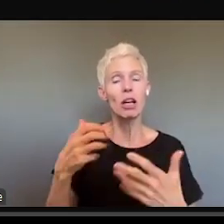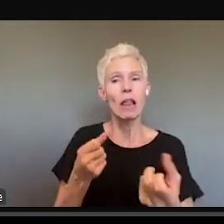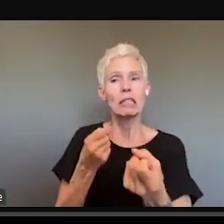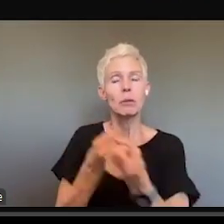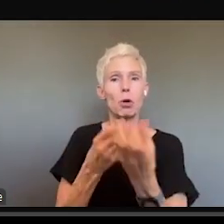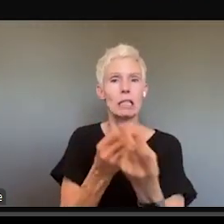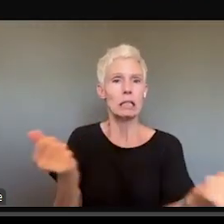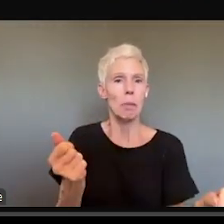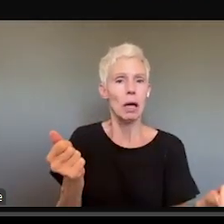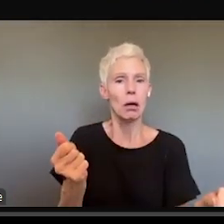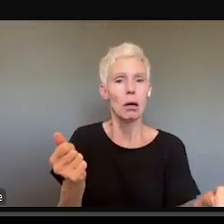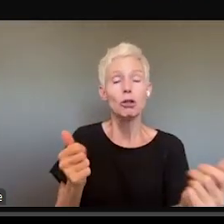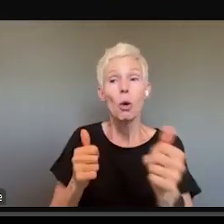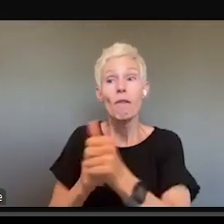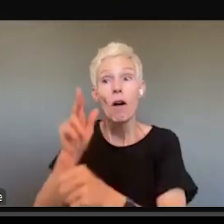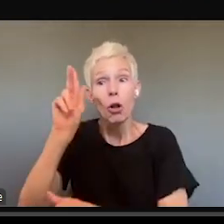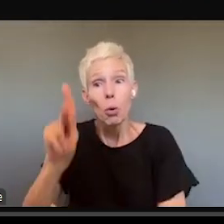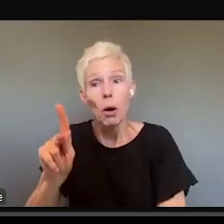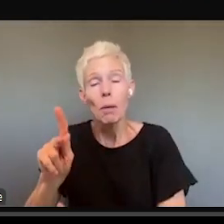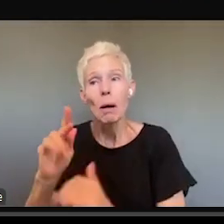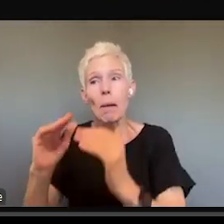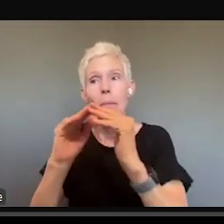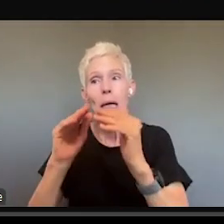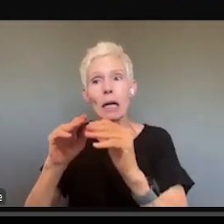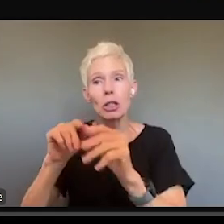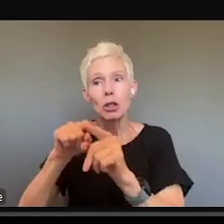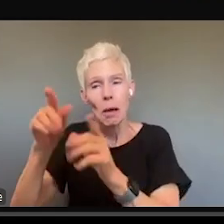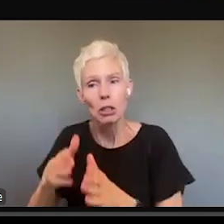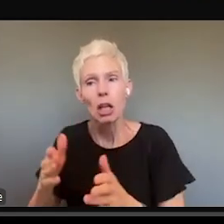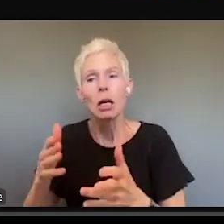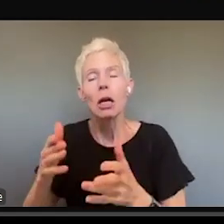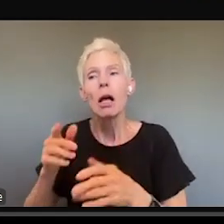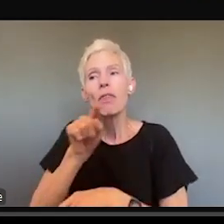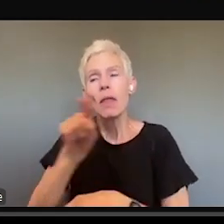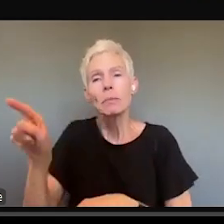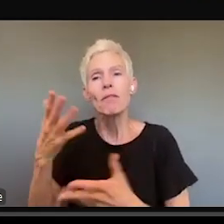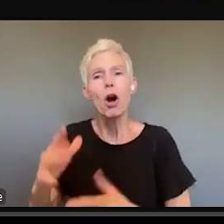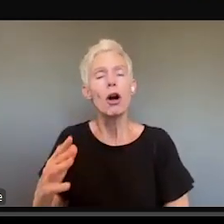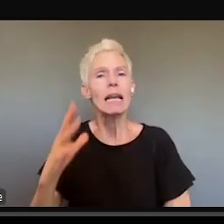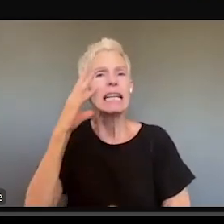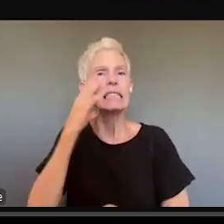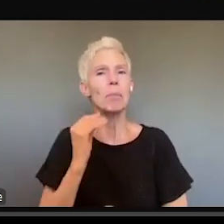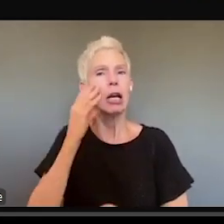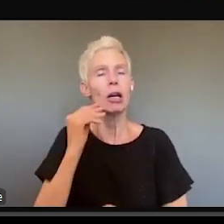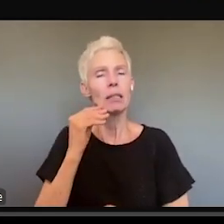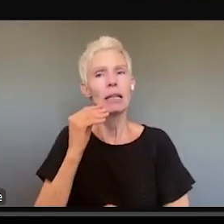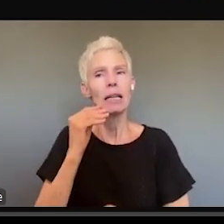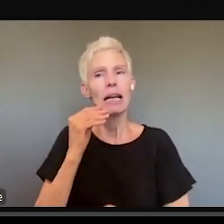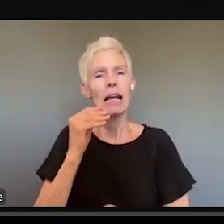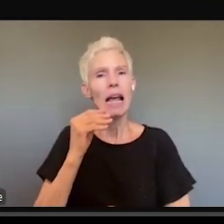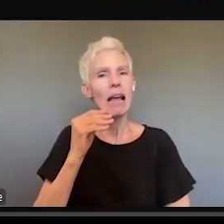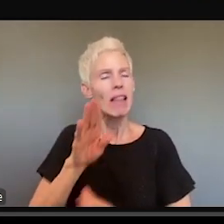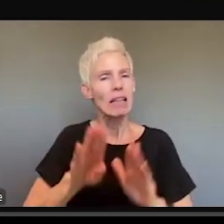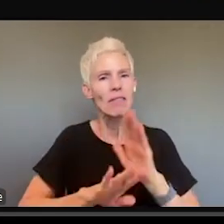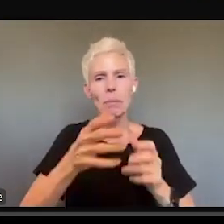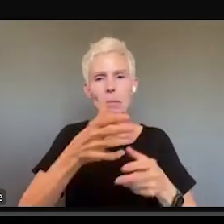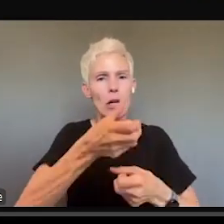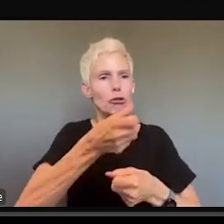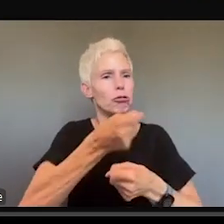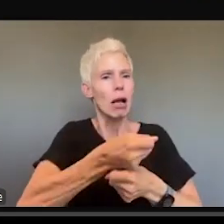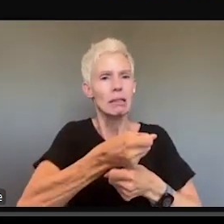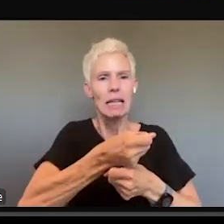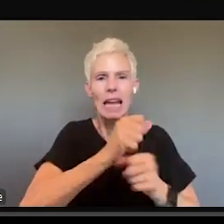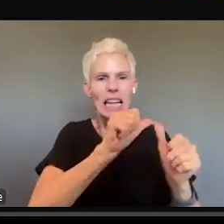up by a peer specialist, someone who's walked that road, creates a continuity, and that builds that trust. It helps